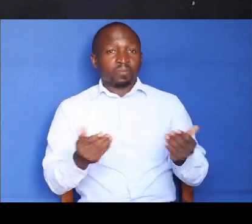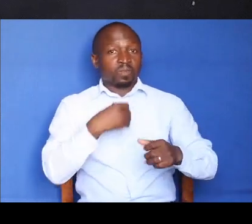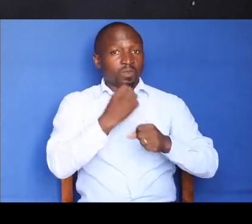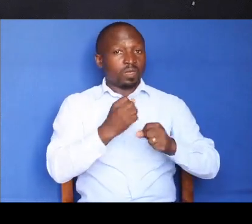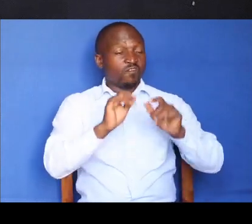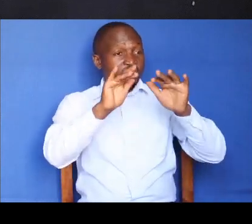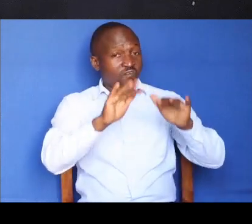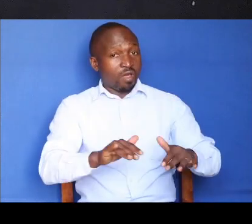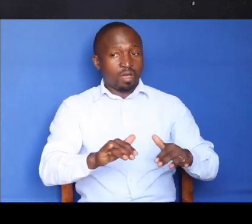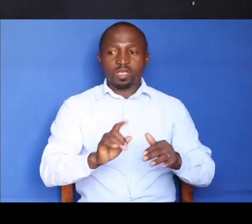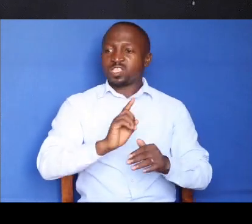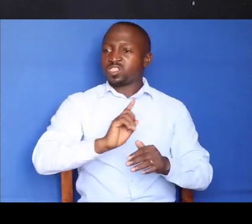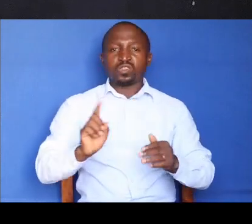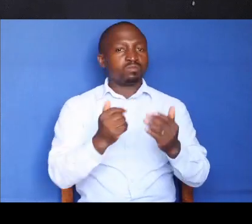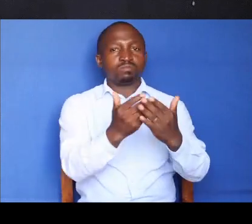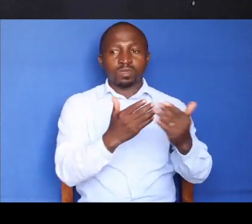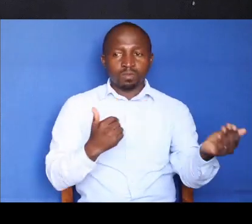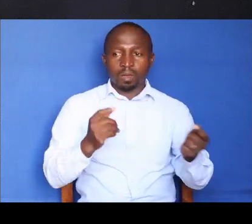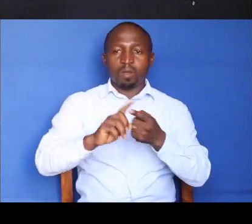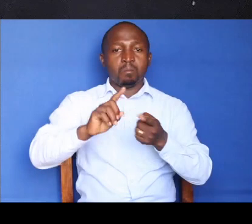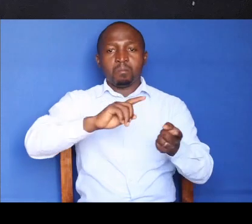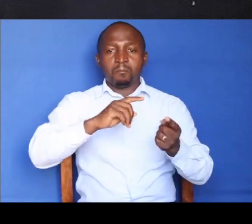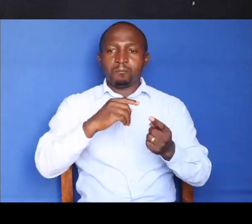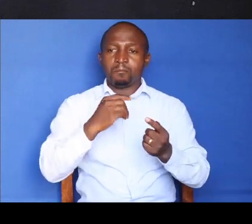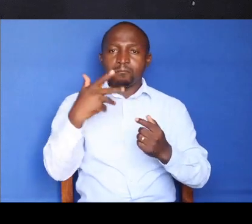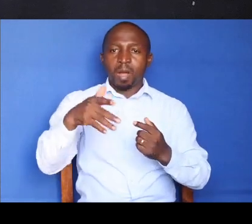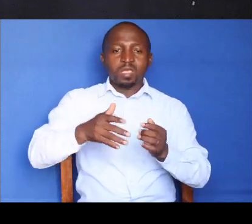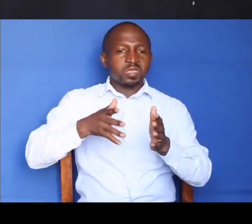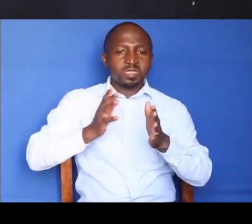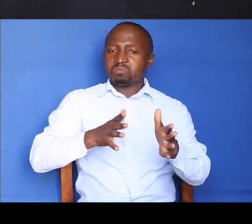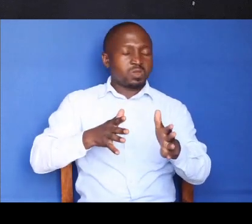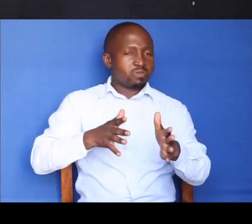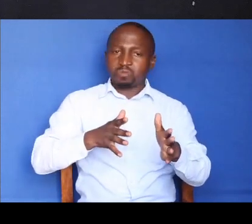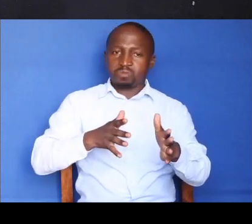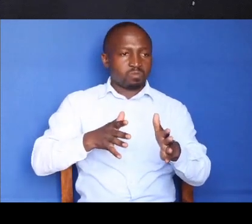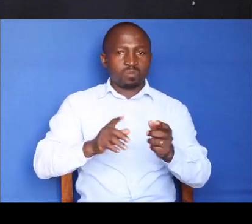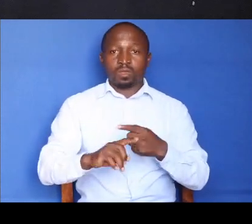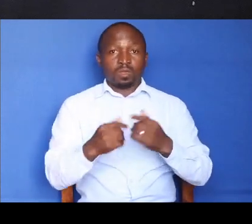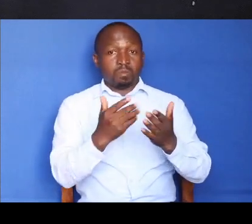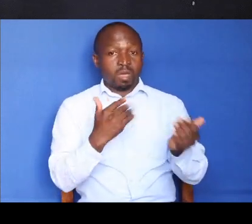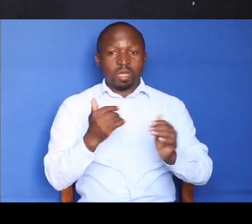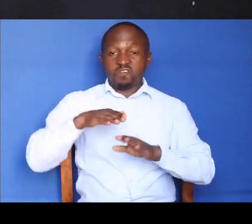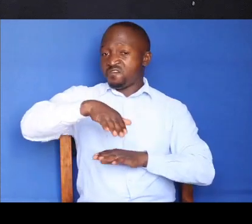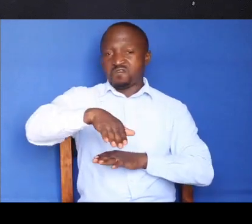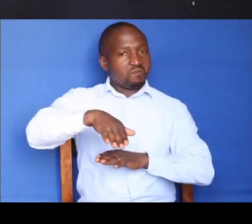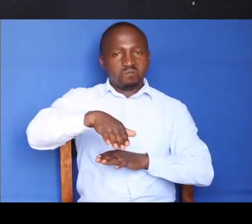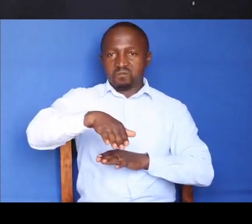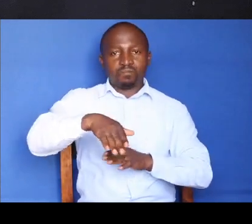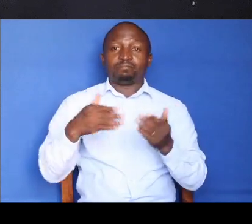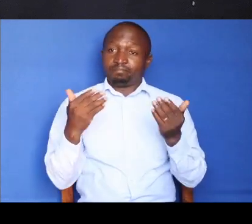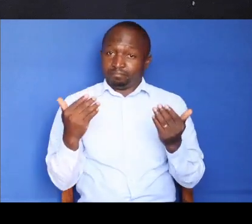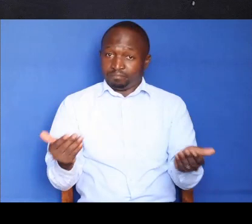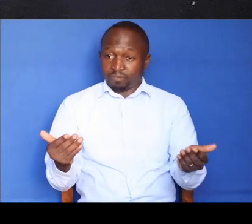the change of water flow gradient. As it does not involve the change of water flow gradient, we used to call it